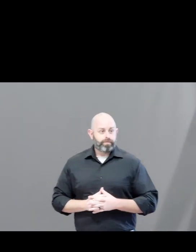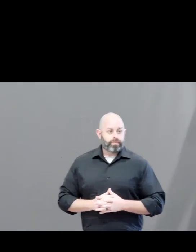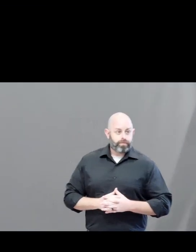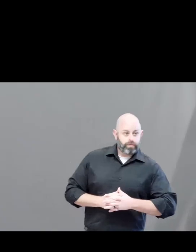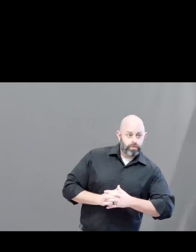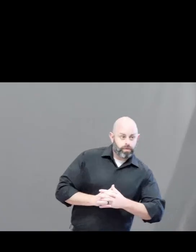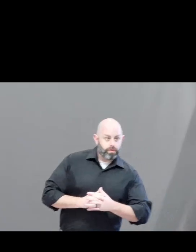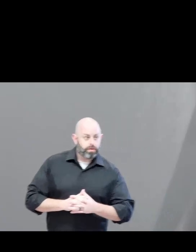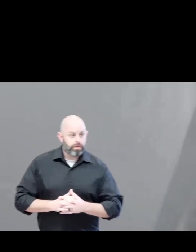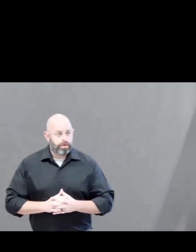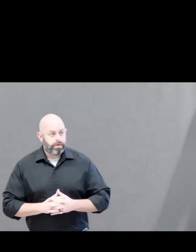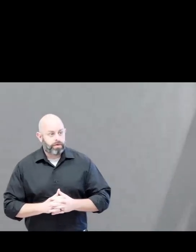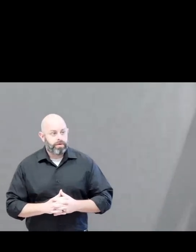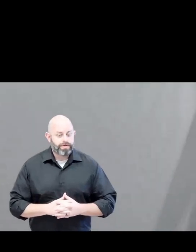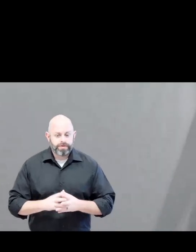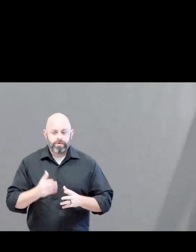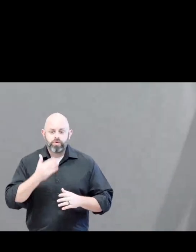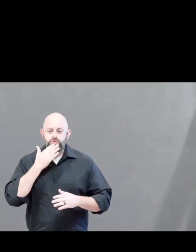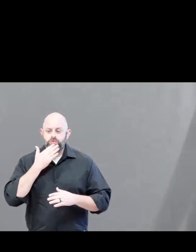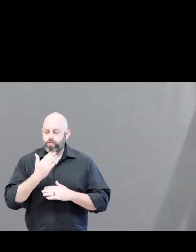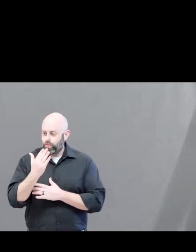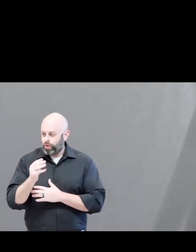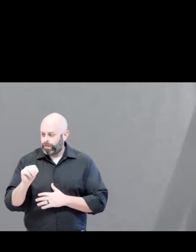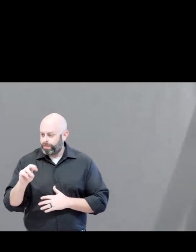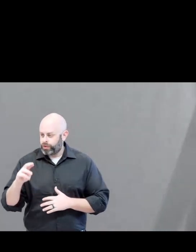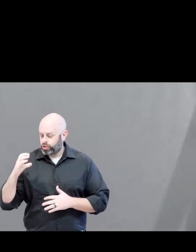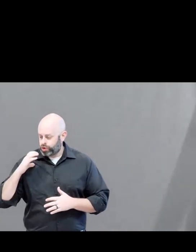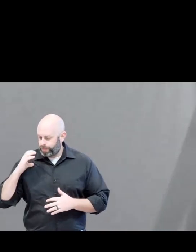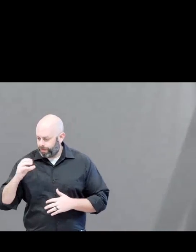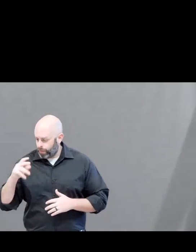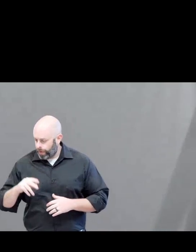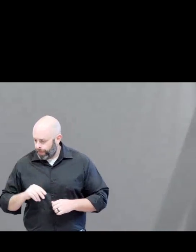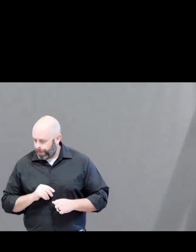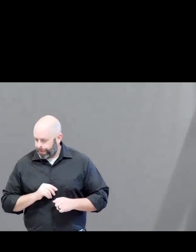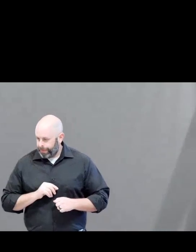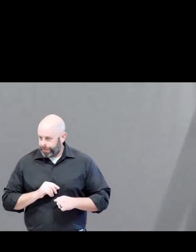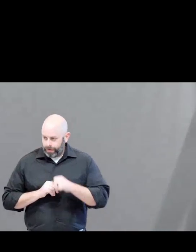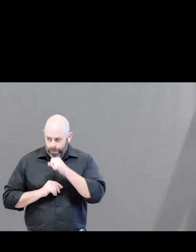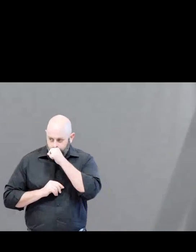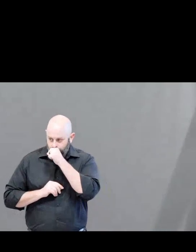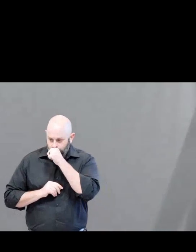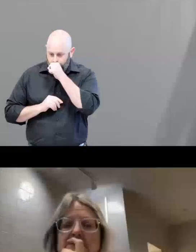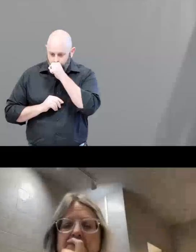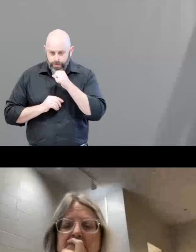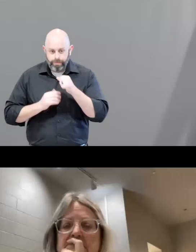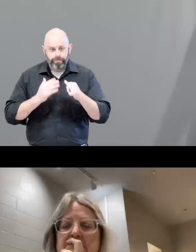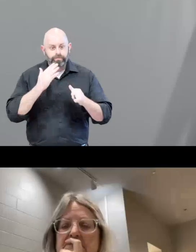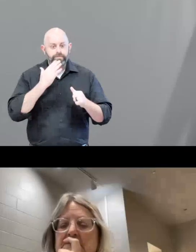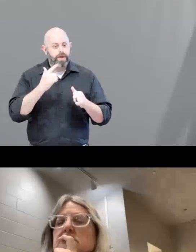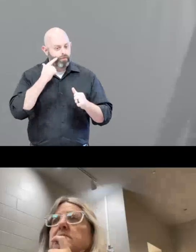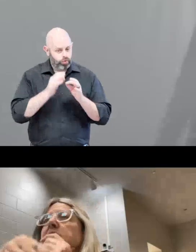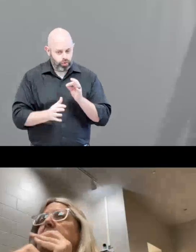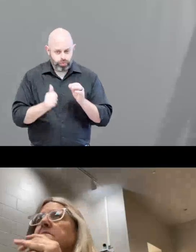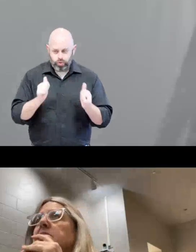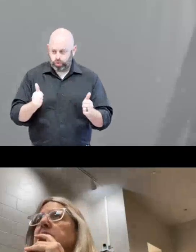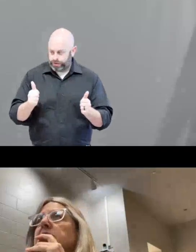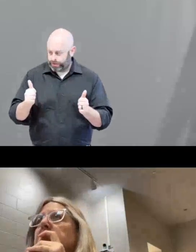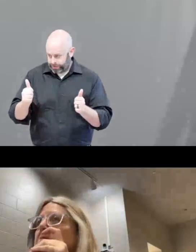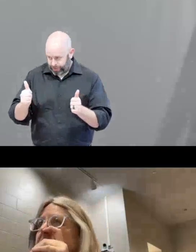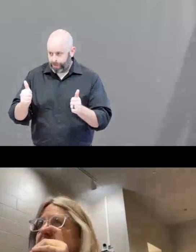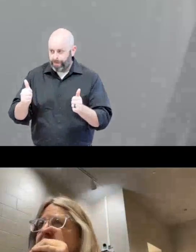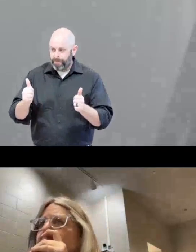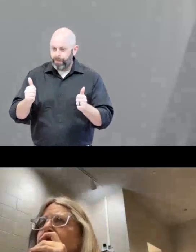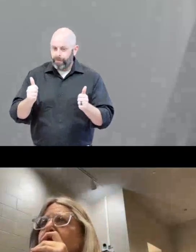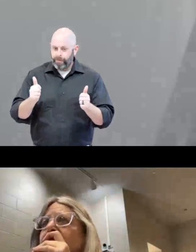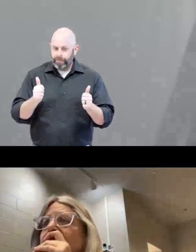see you here. Good morning, Mr. Chairman. Good to see you here. All right. Thanks to the interpreters being here